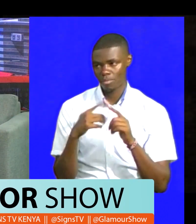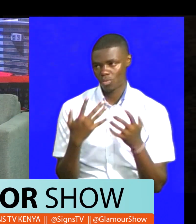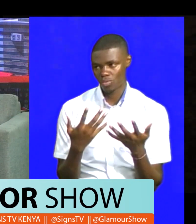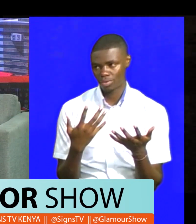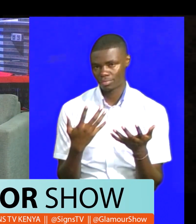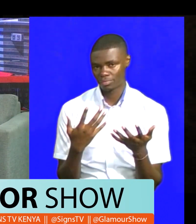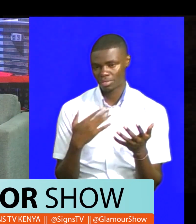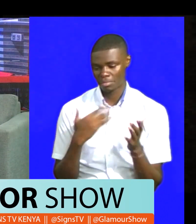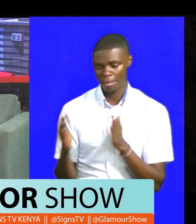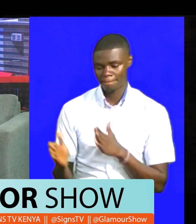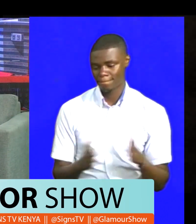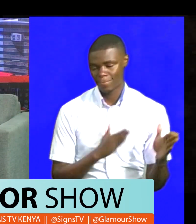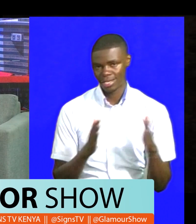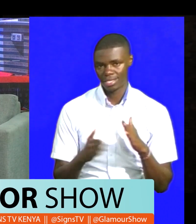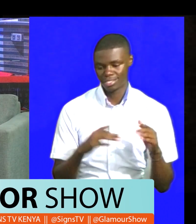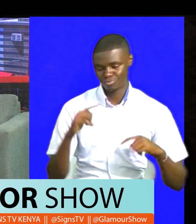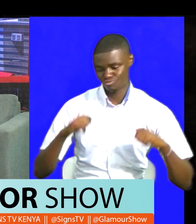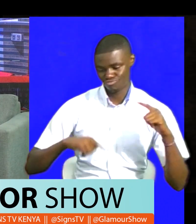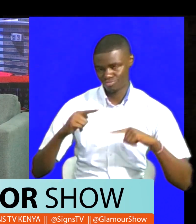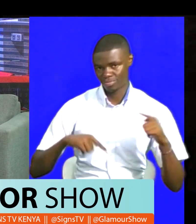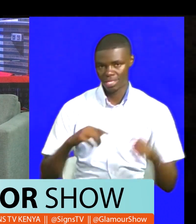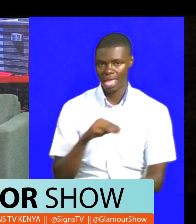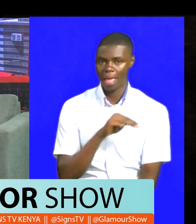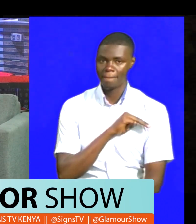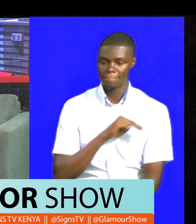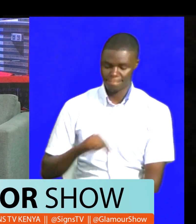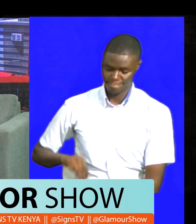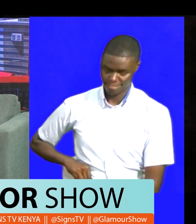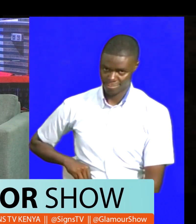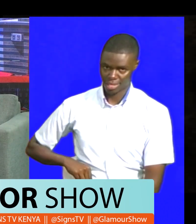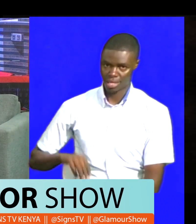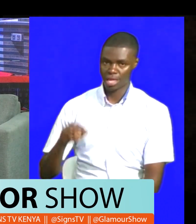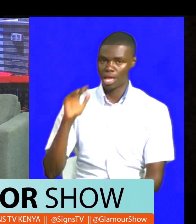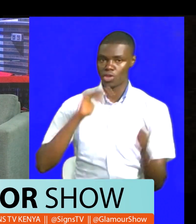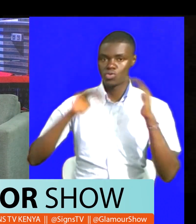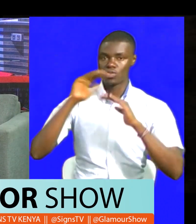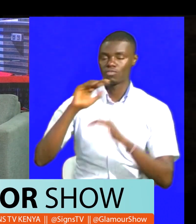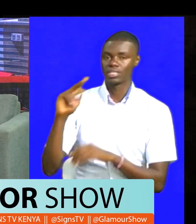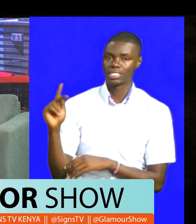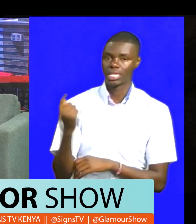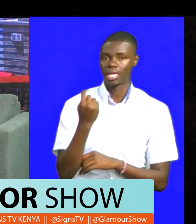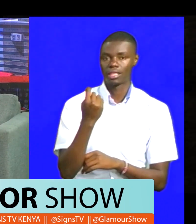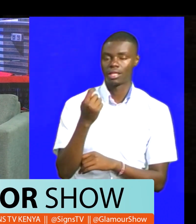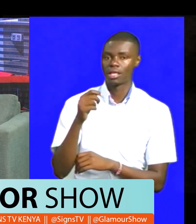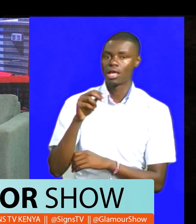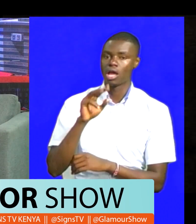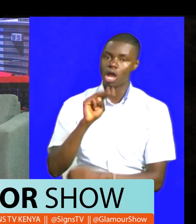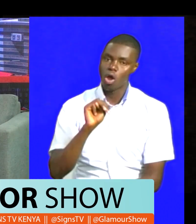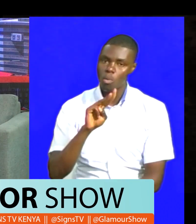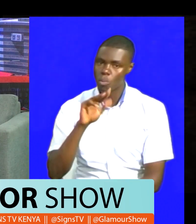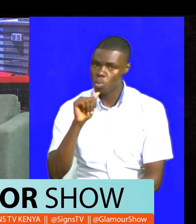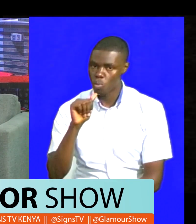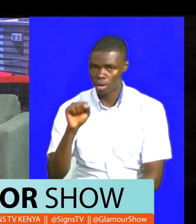I'm planning to contest for Miss and Miss Universities Kenya, the MUA Miss and Universities Kenya,